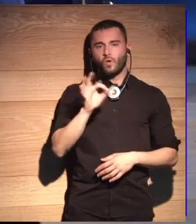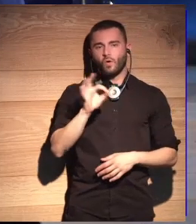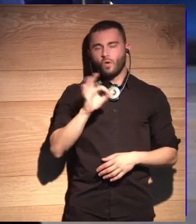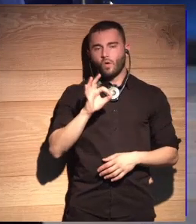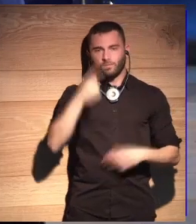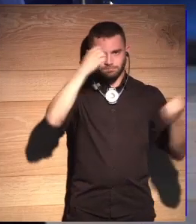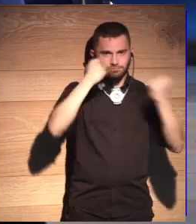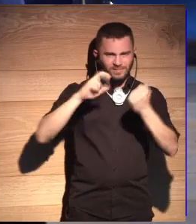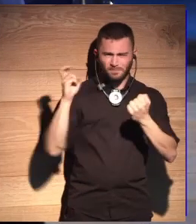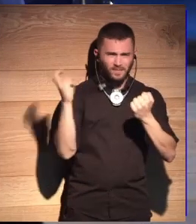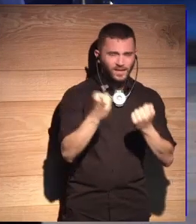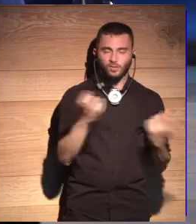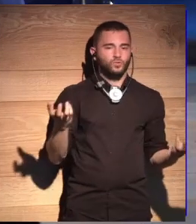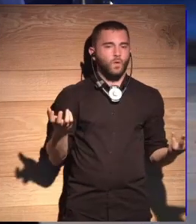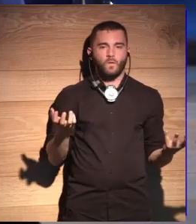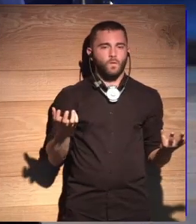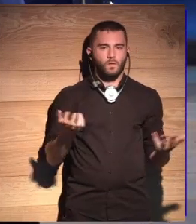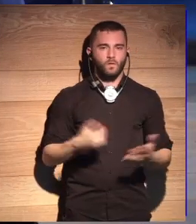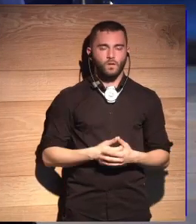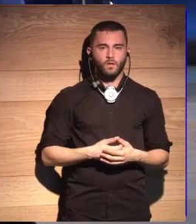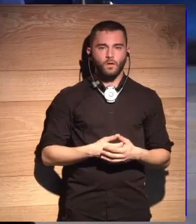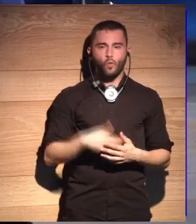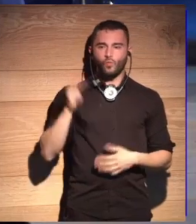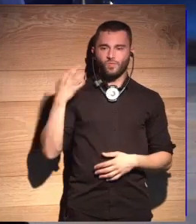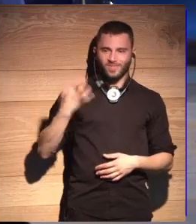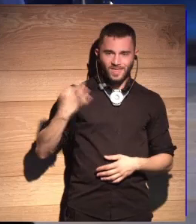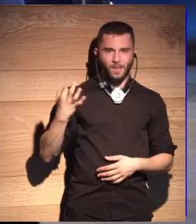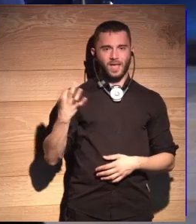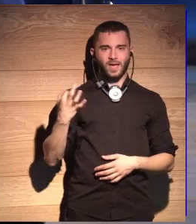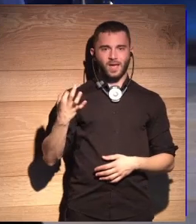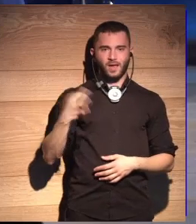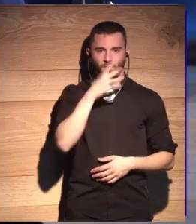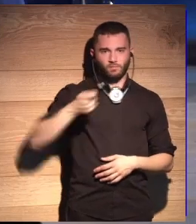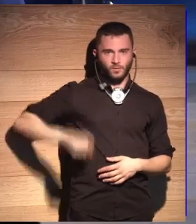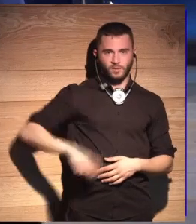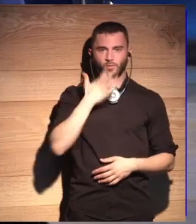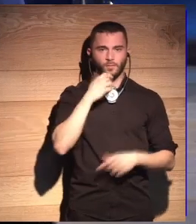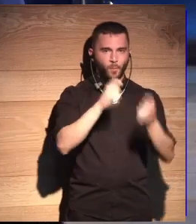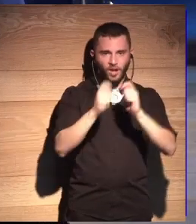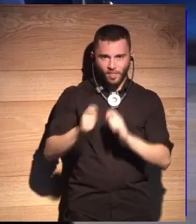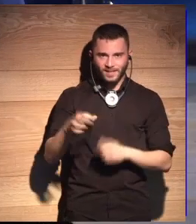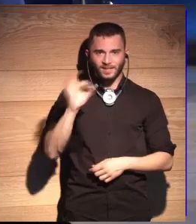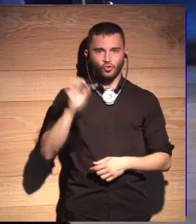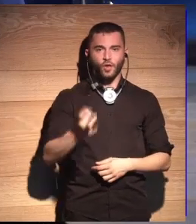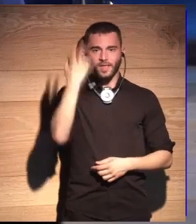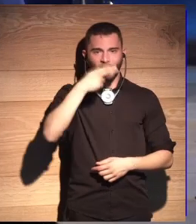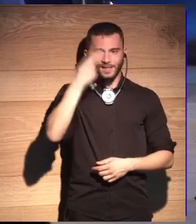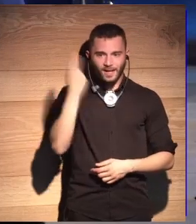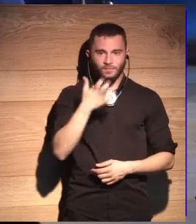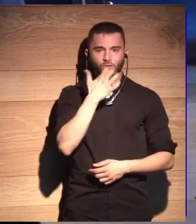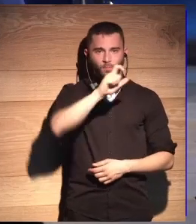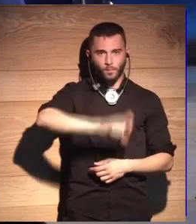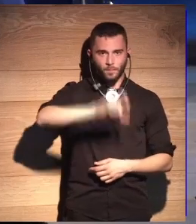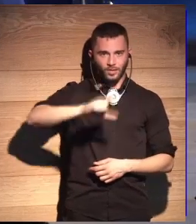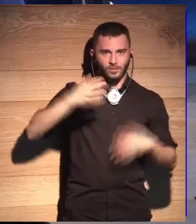or a particular professional duty on the part of journalists, or some idea of people's interests as supporters of a